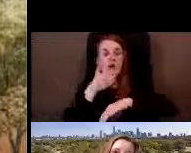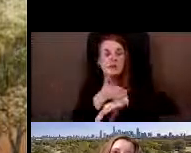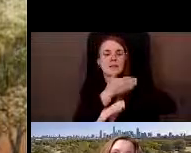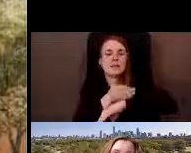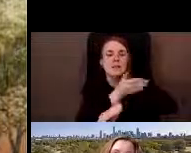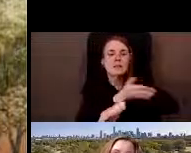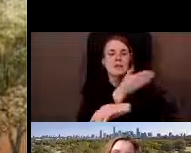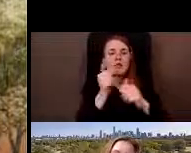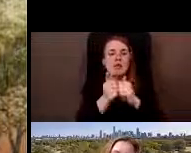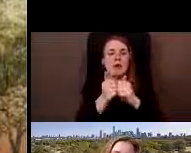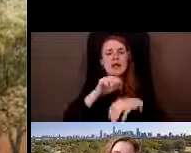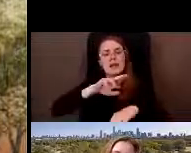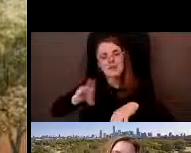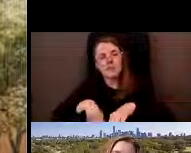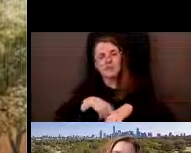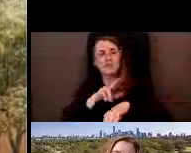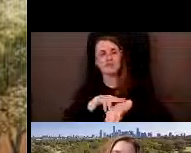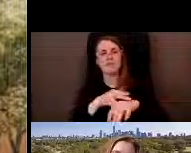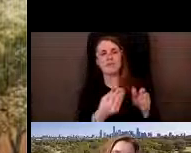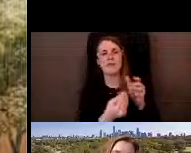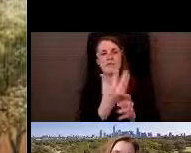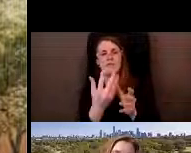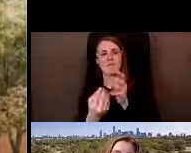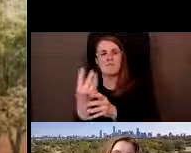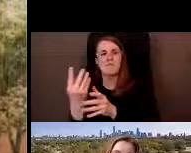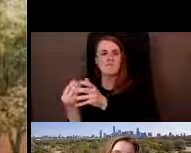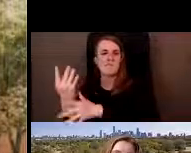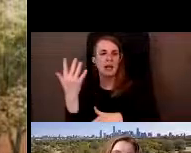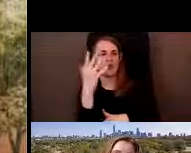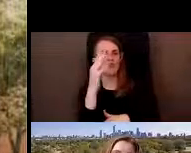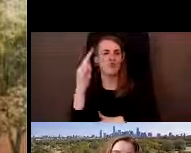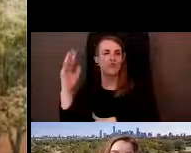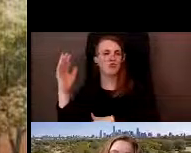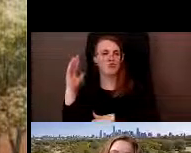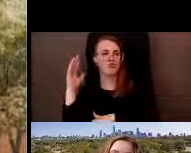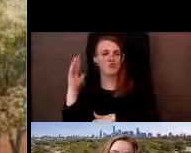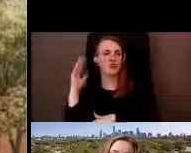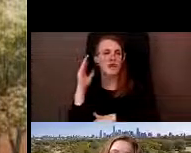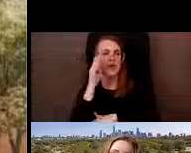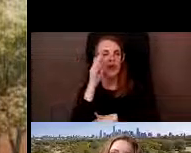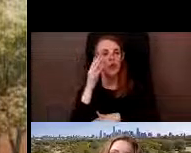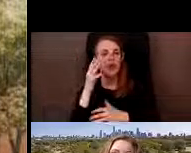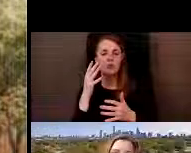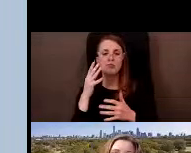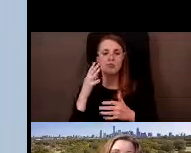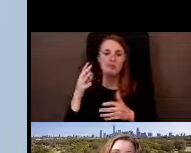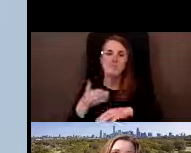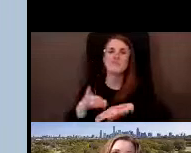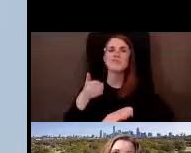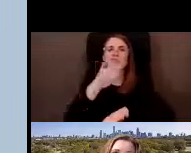and woodlands that wouldn't experience the regular use of the theater.